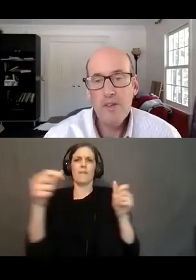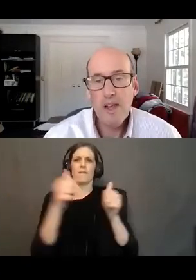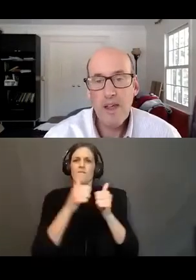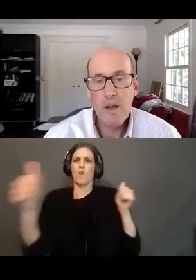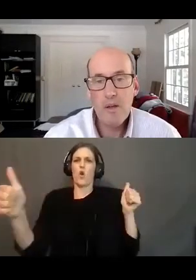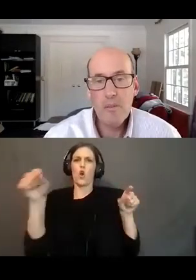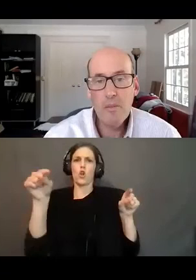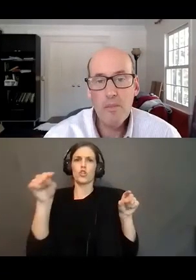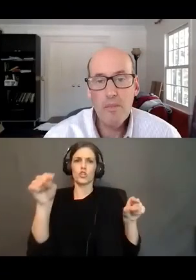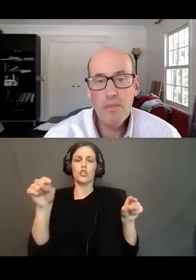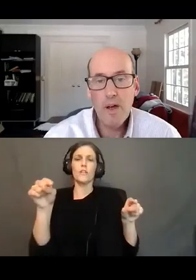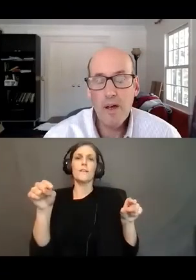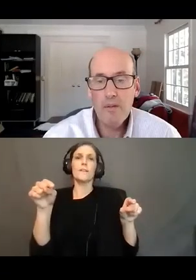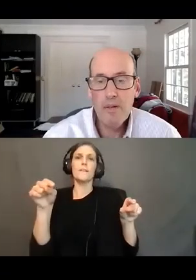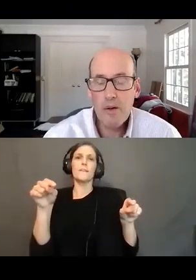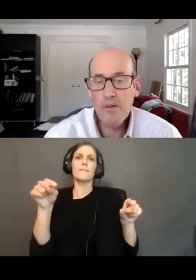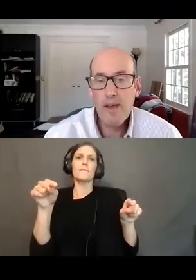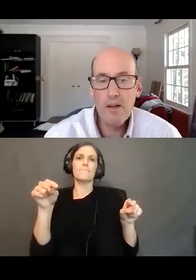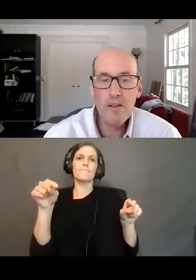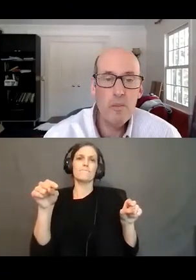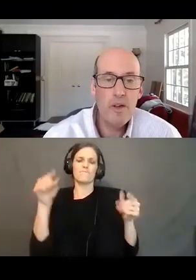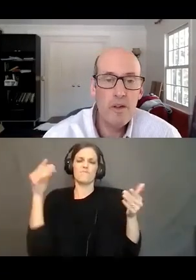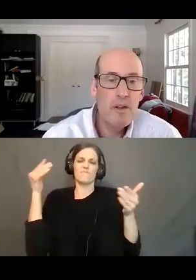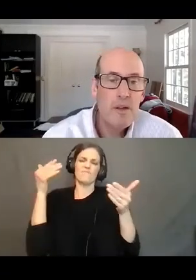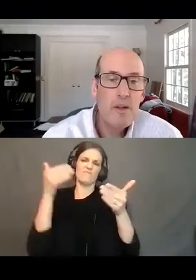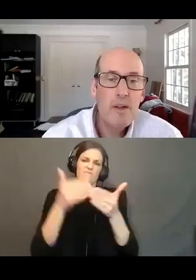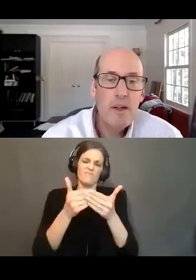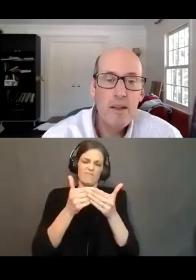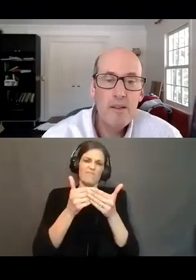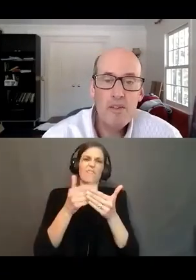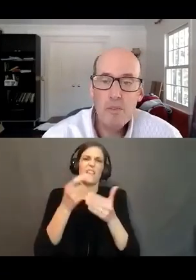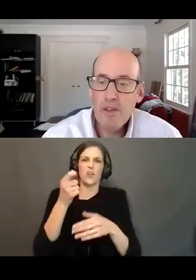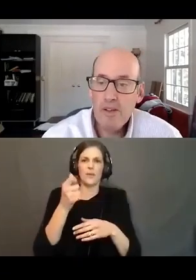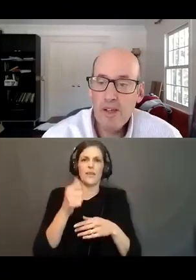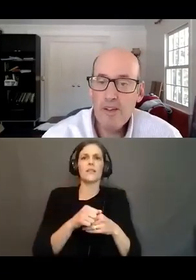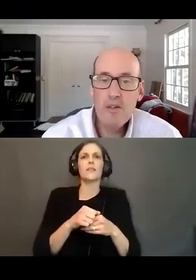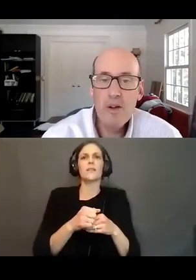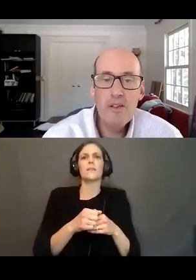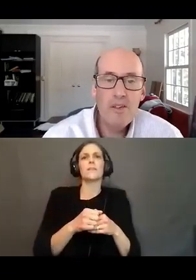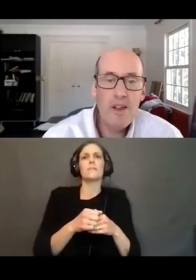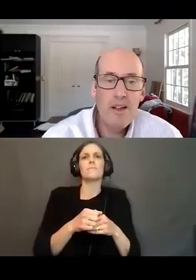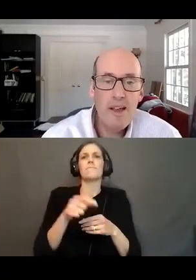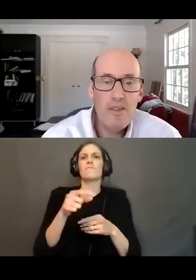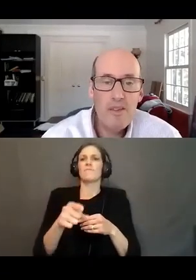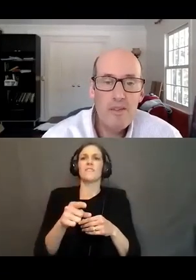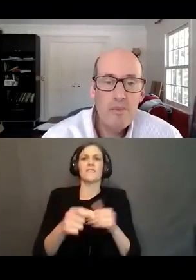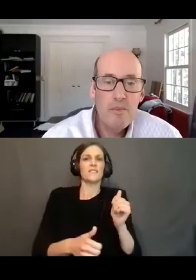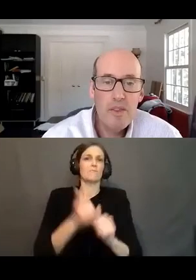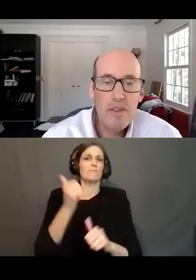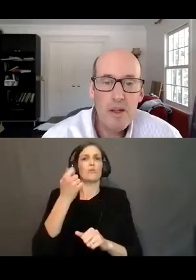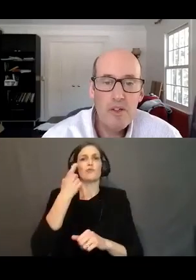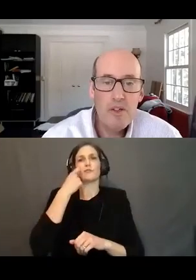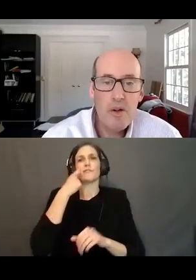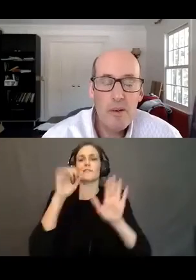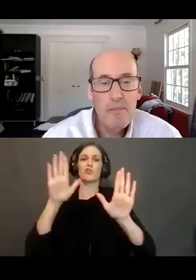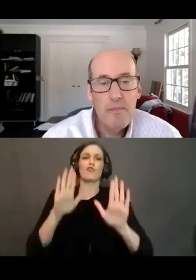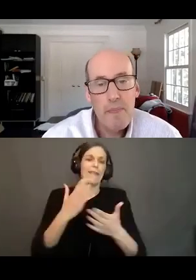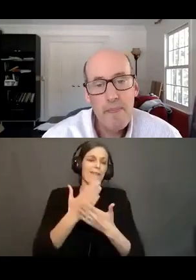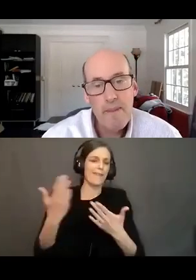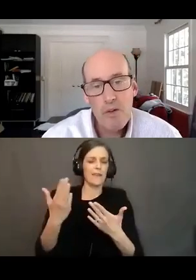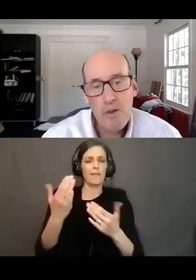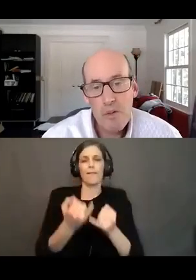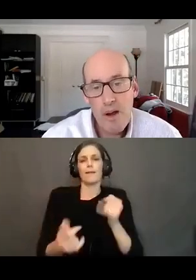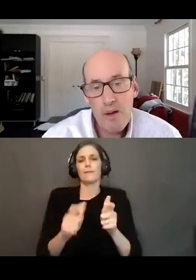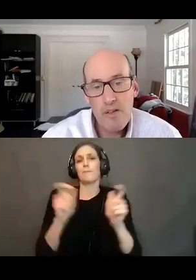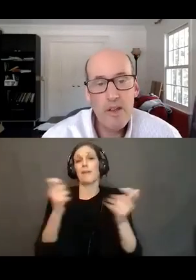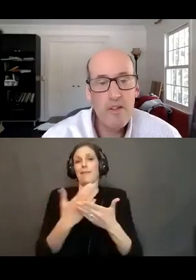me just take that, narrow it down a little bit. And this will be the latest and greatest and last big thing I want to show you.